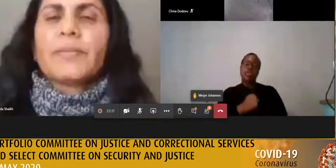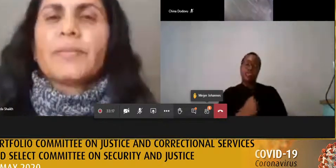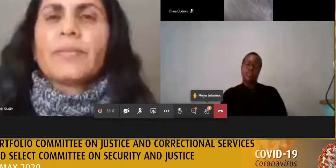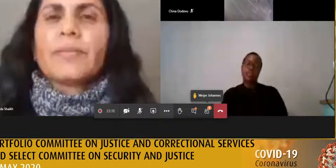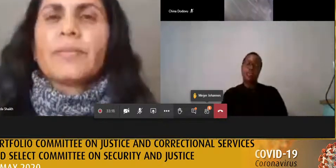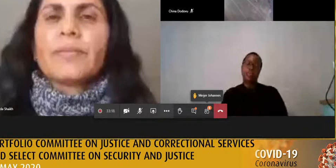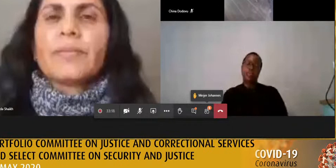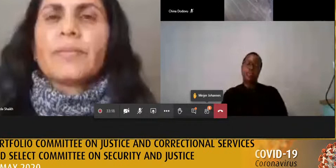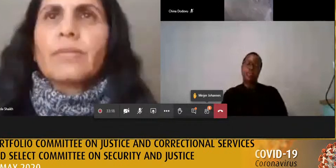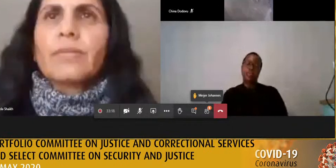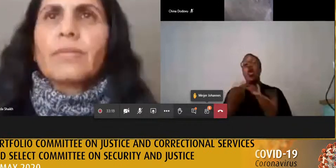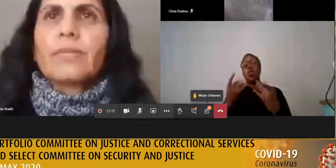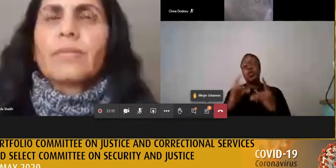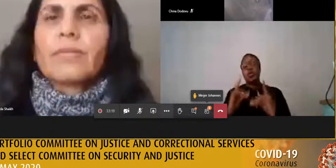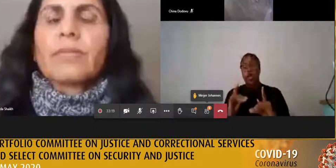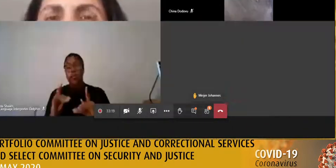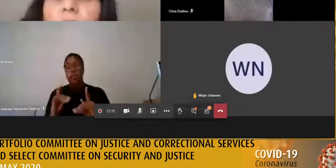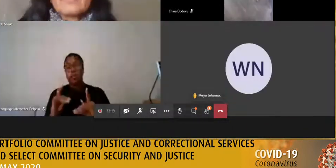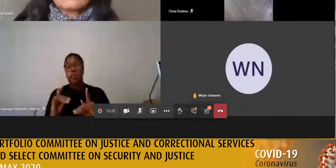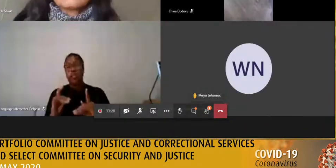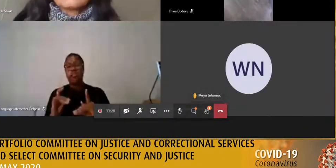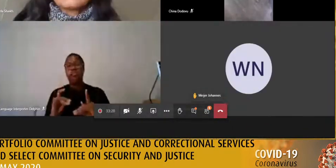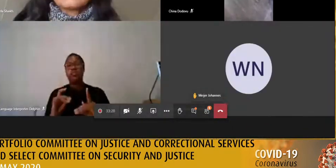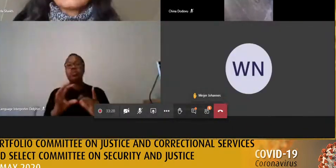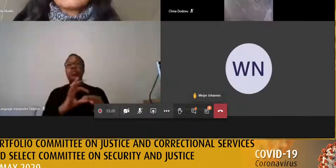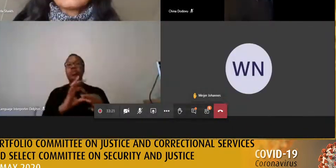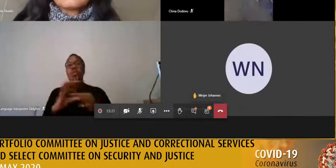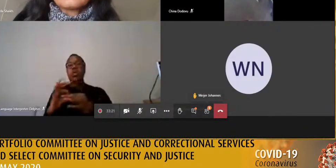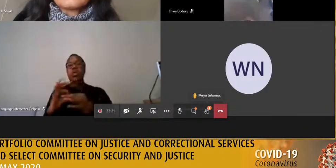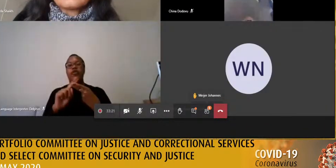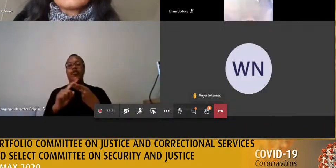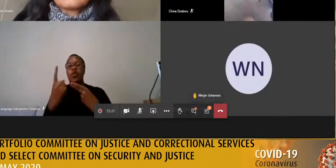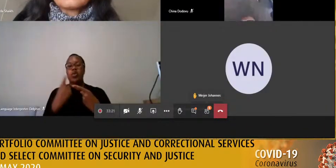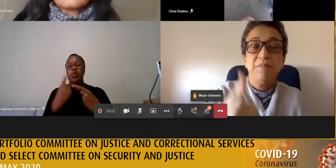Honourable Chairperson, with regard to the first question,